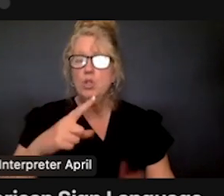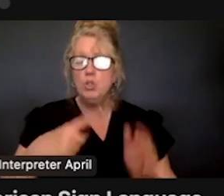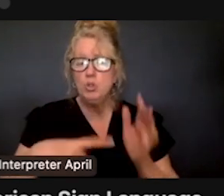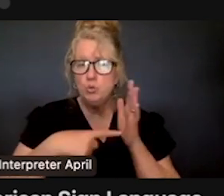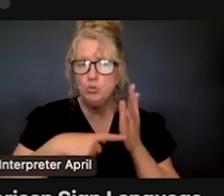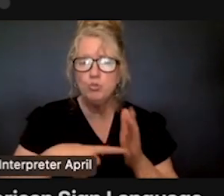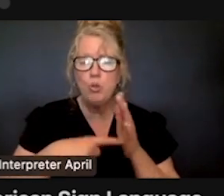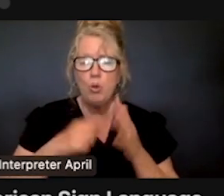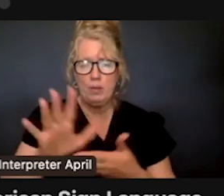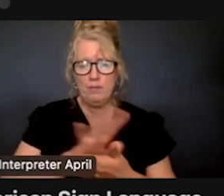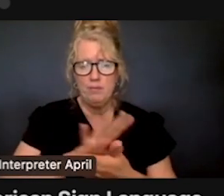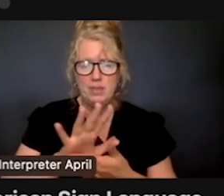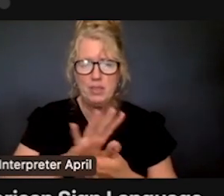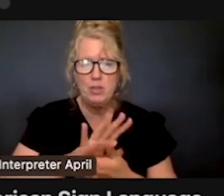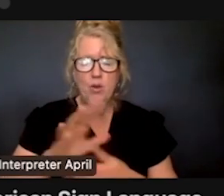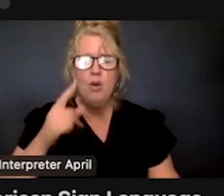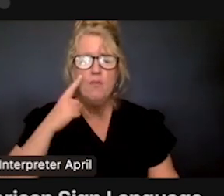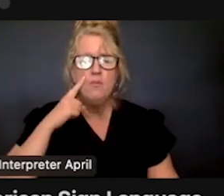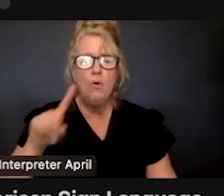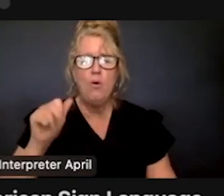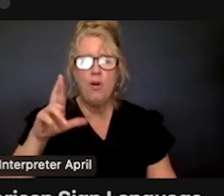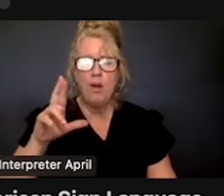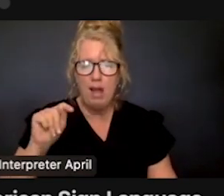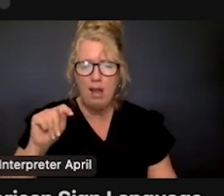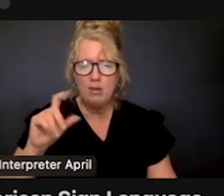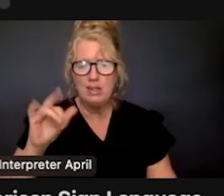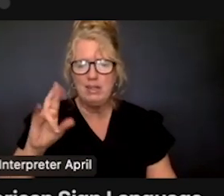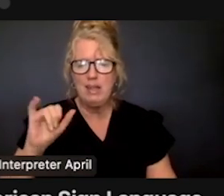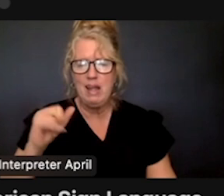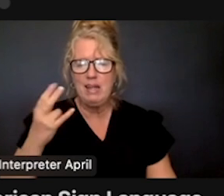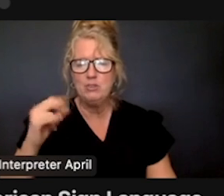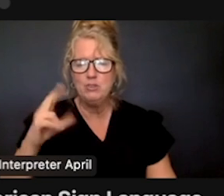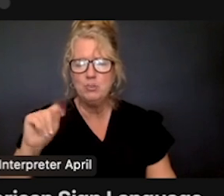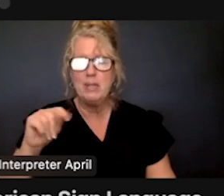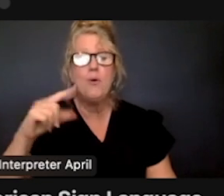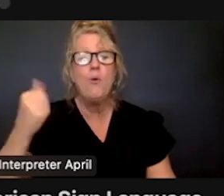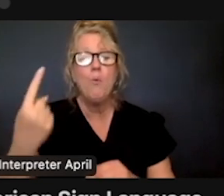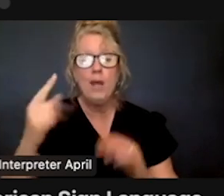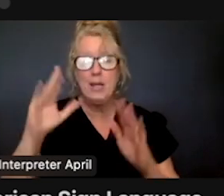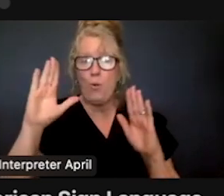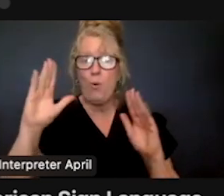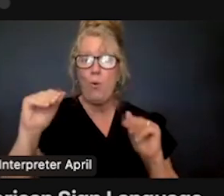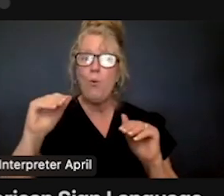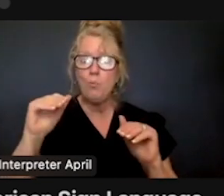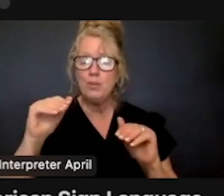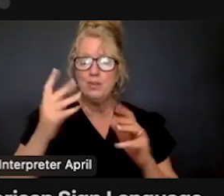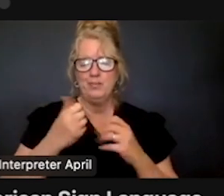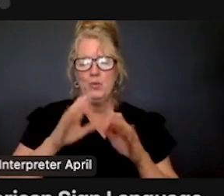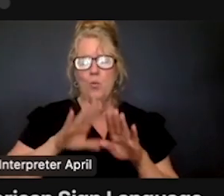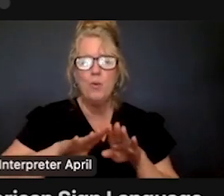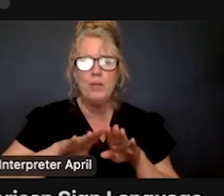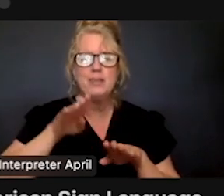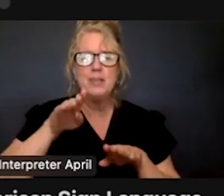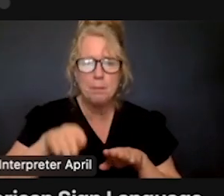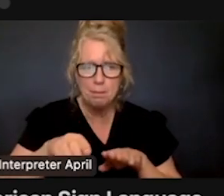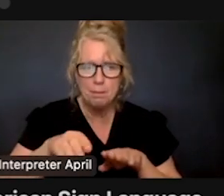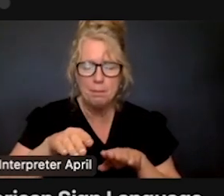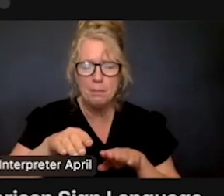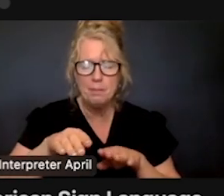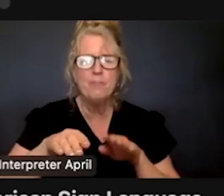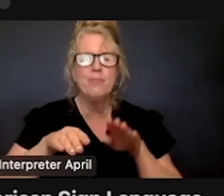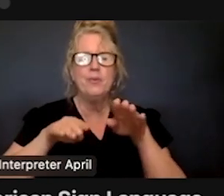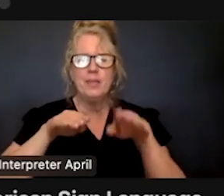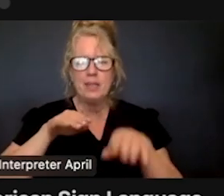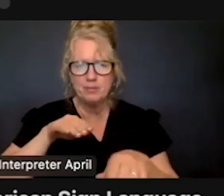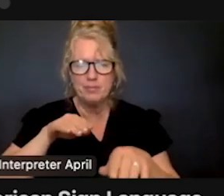Kleinschmidt, and he was talking about hope. Take one step to get to the next step. And I think